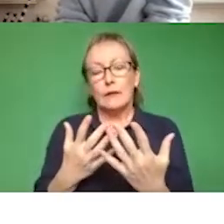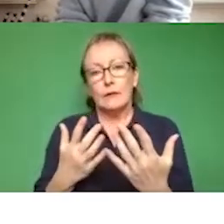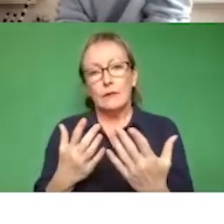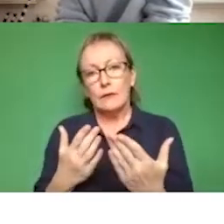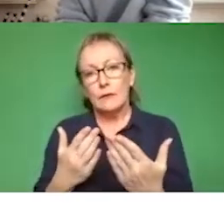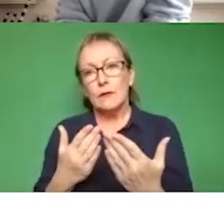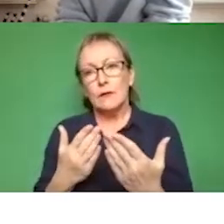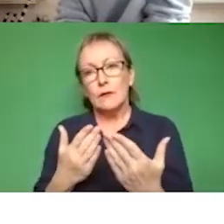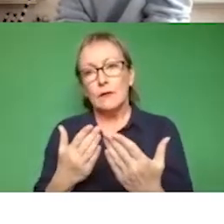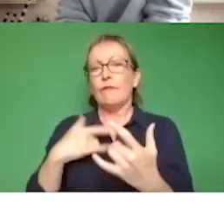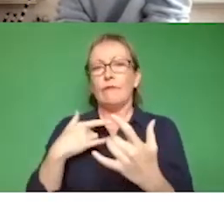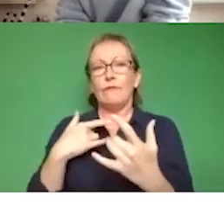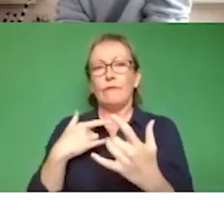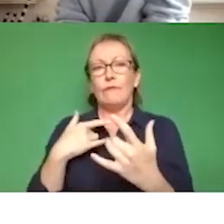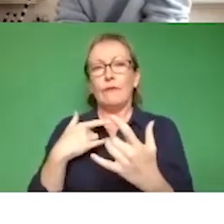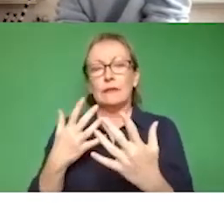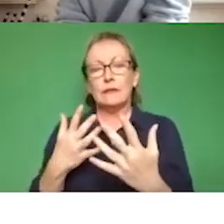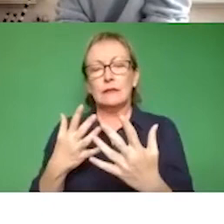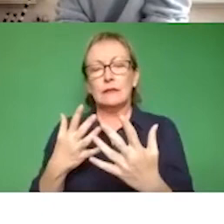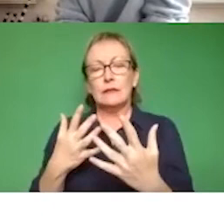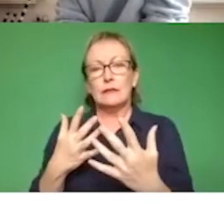does that sound better? I think it's